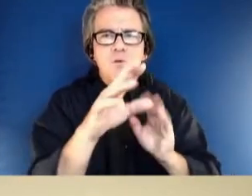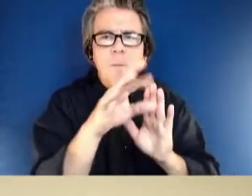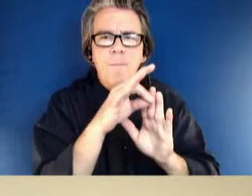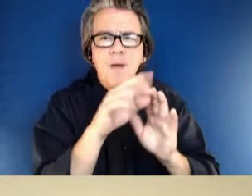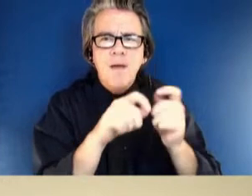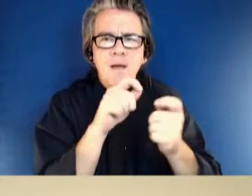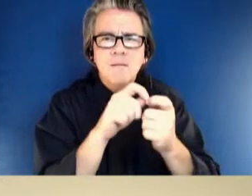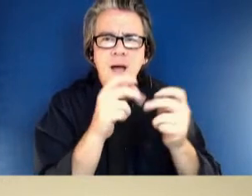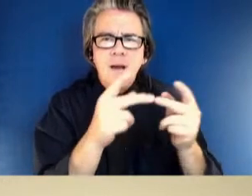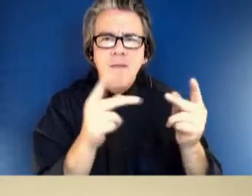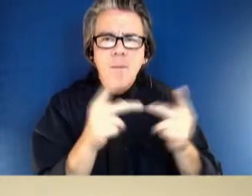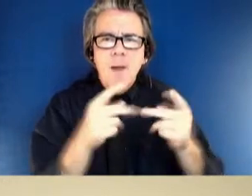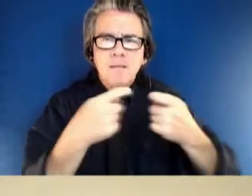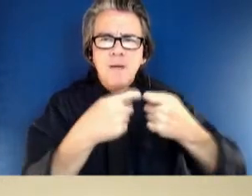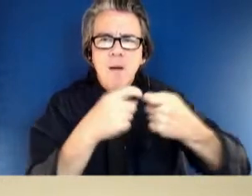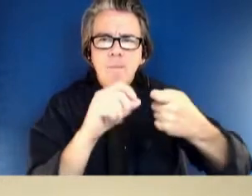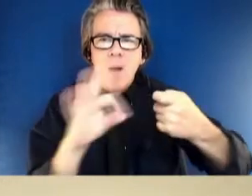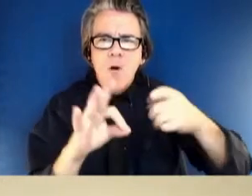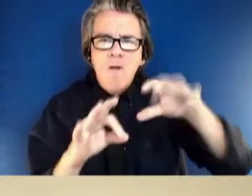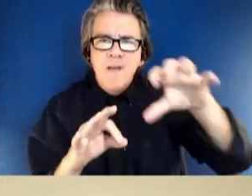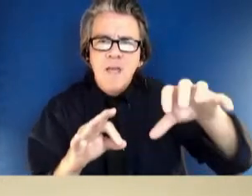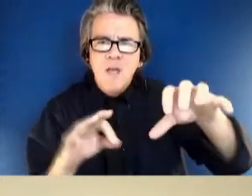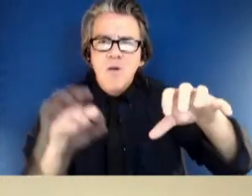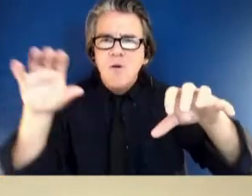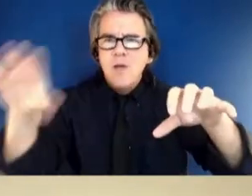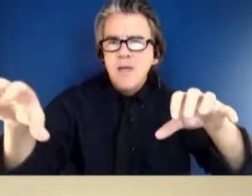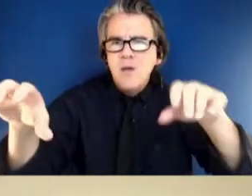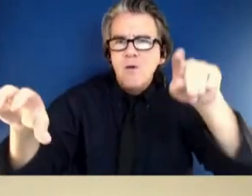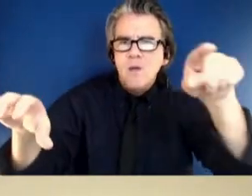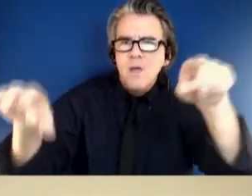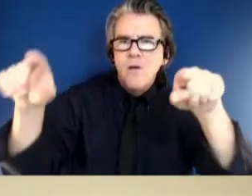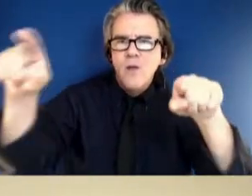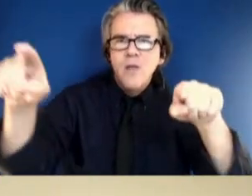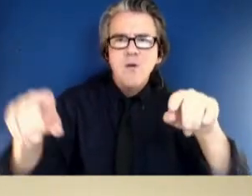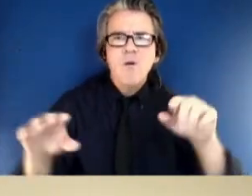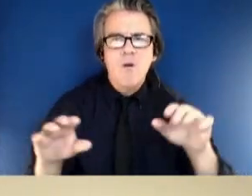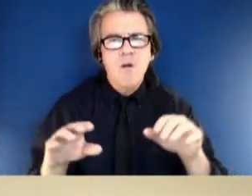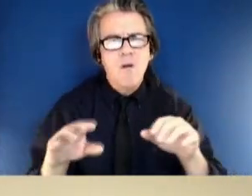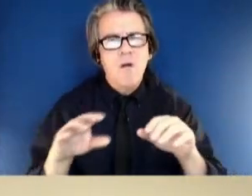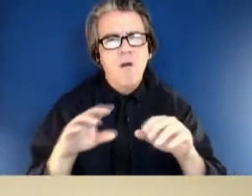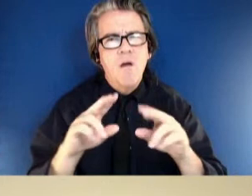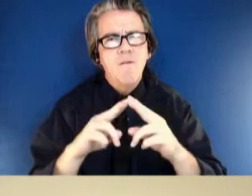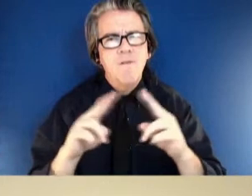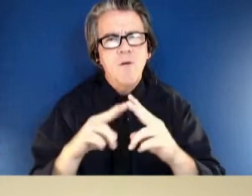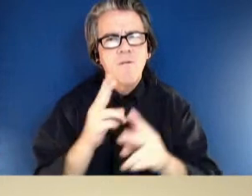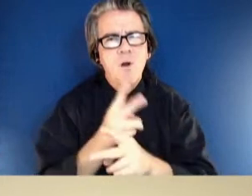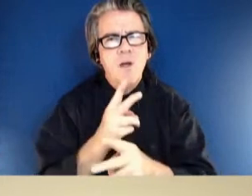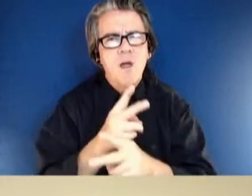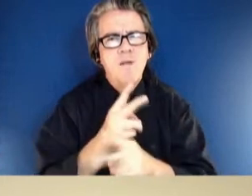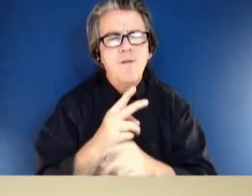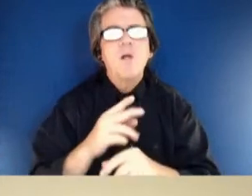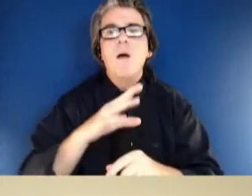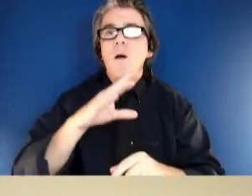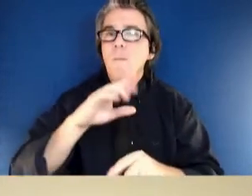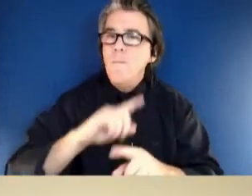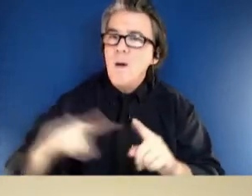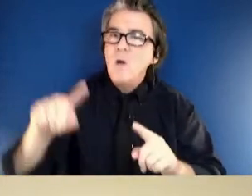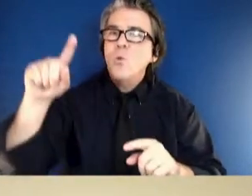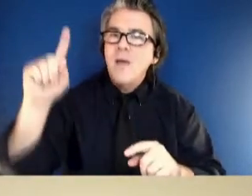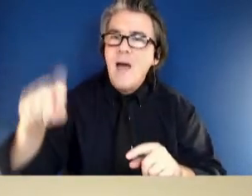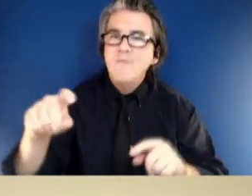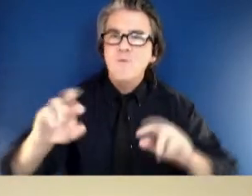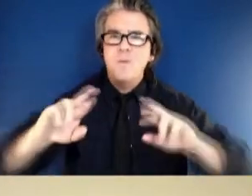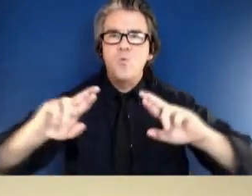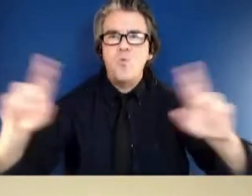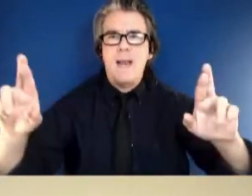we can in duration, and then smarter for our customers. So given the fact that weather conditions can always